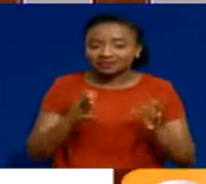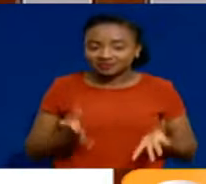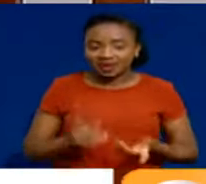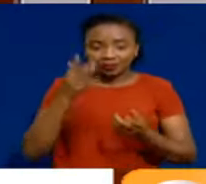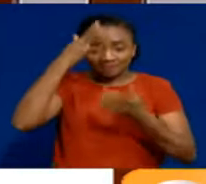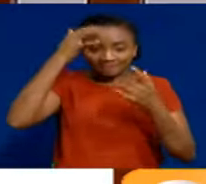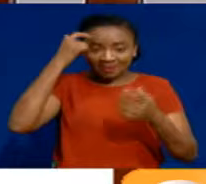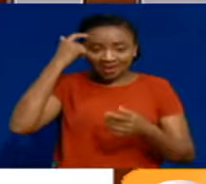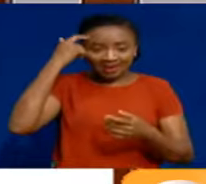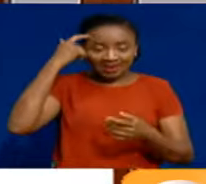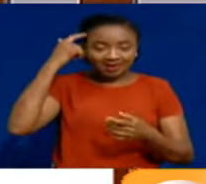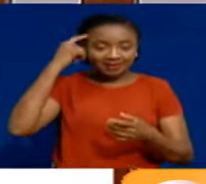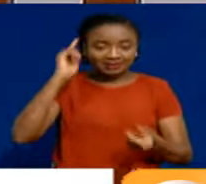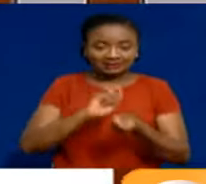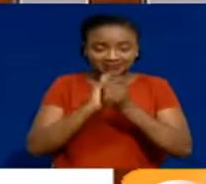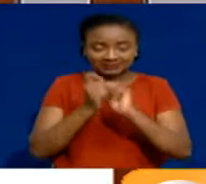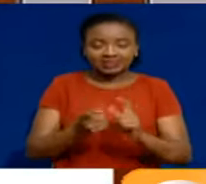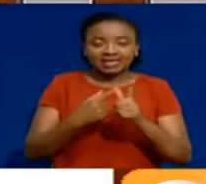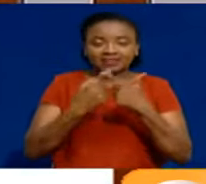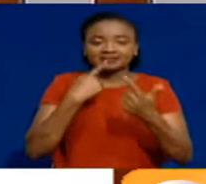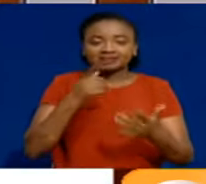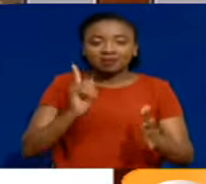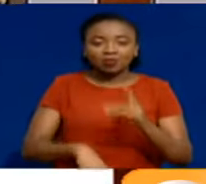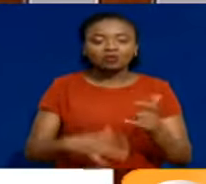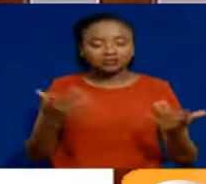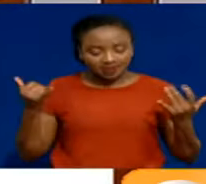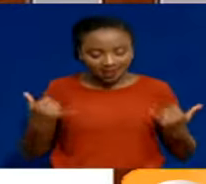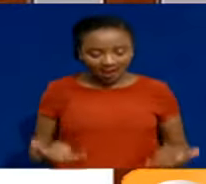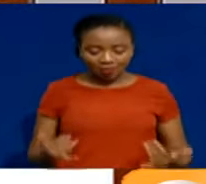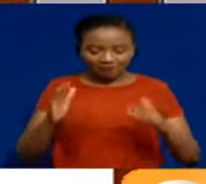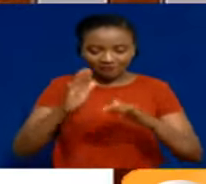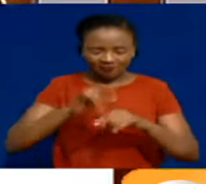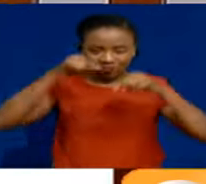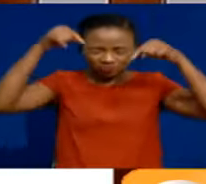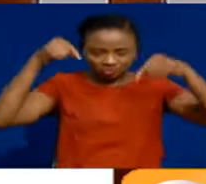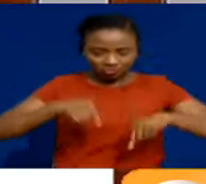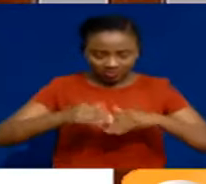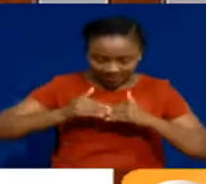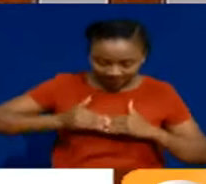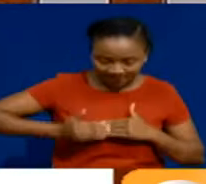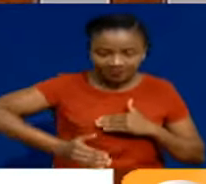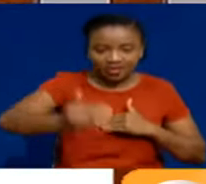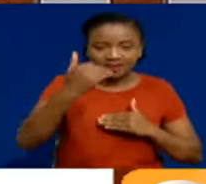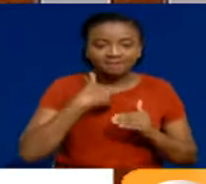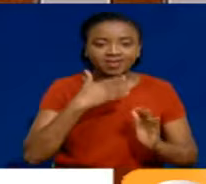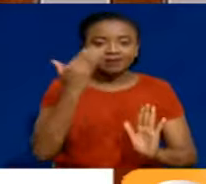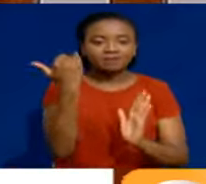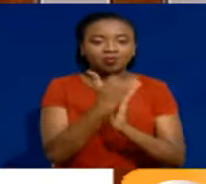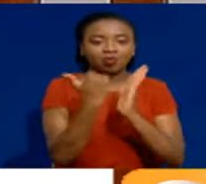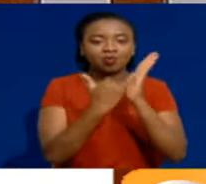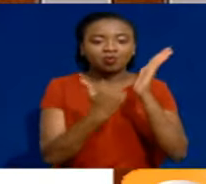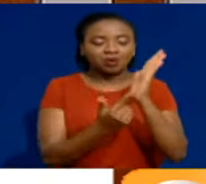my political onslaught. As from today, this is my program.